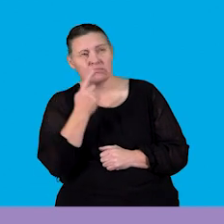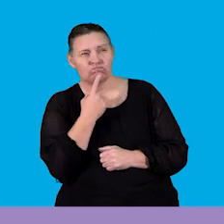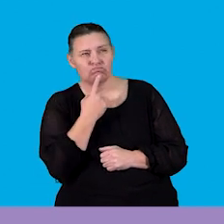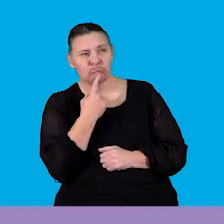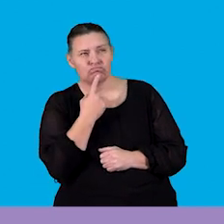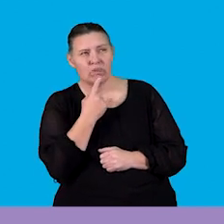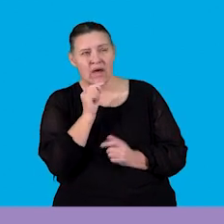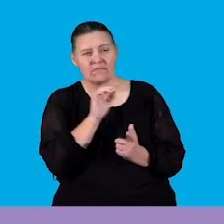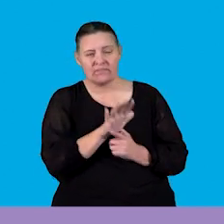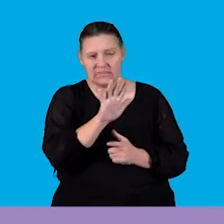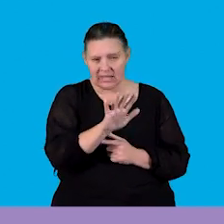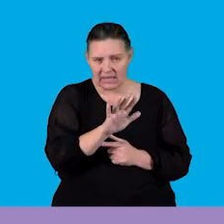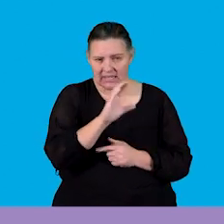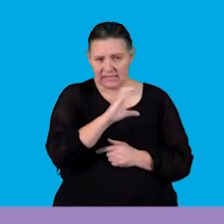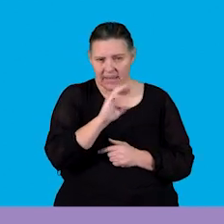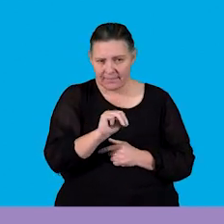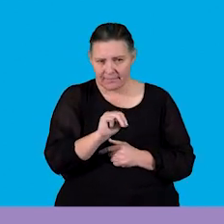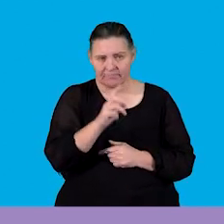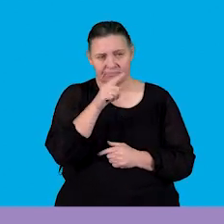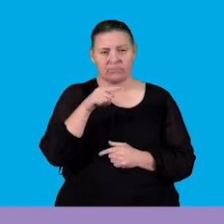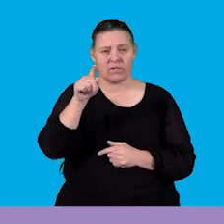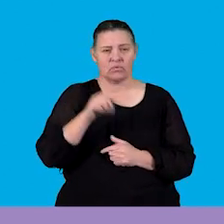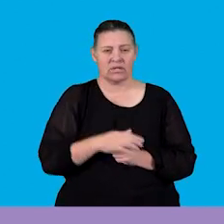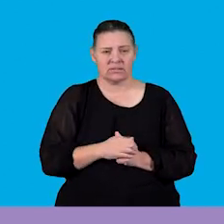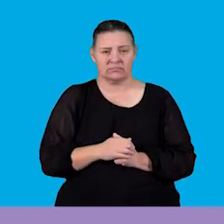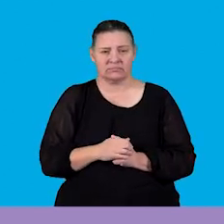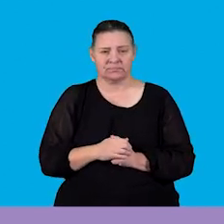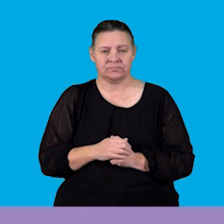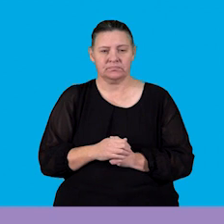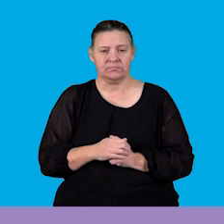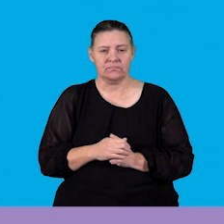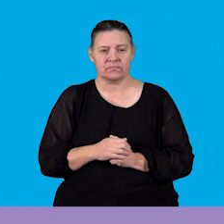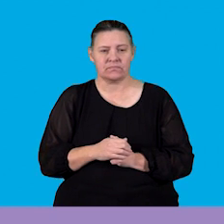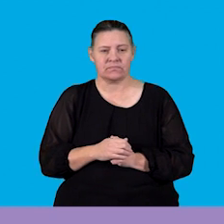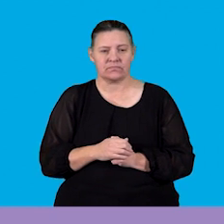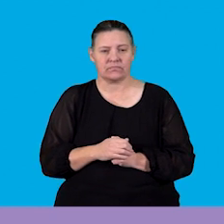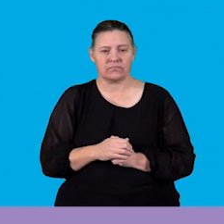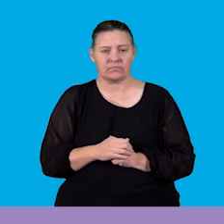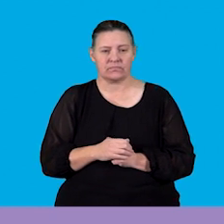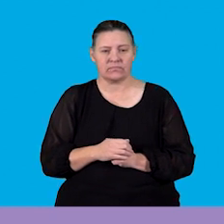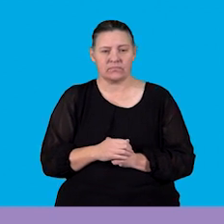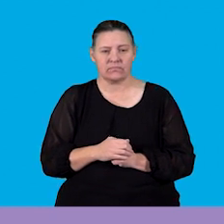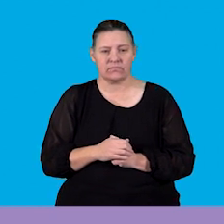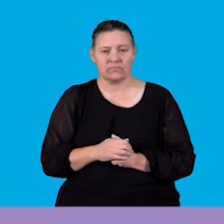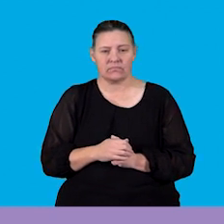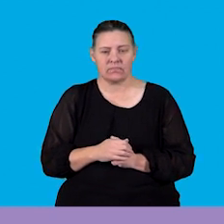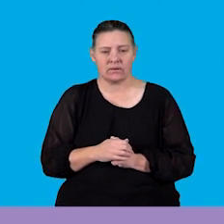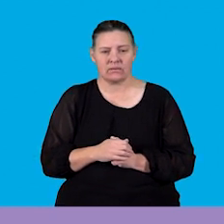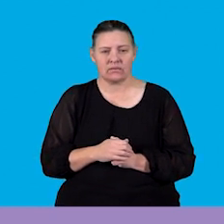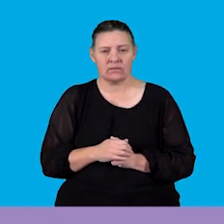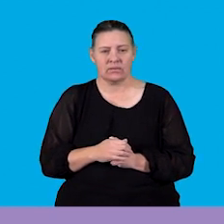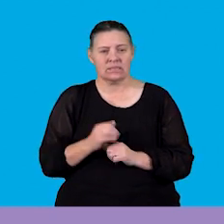225. Now, if you are thinking of 15 centimeters, then you are absolutely correct, because